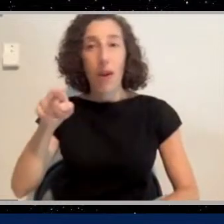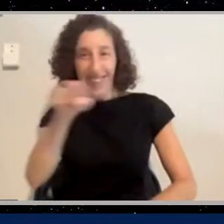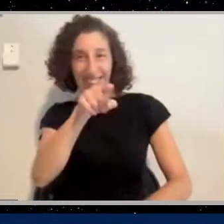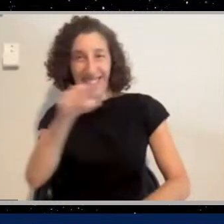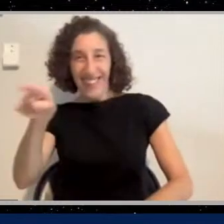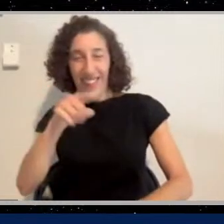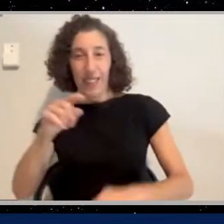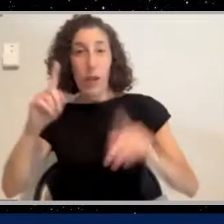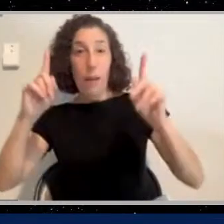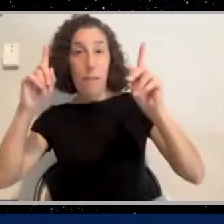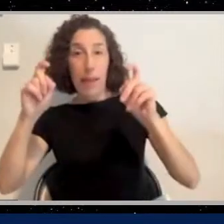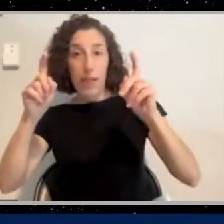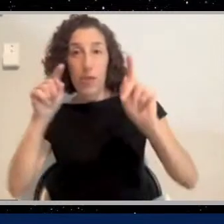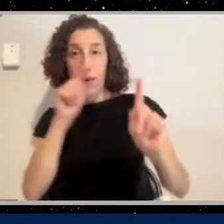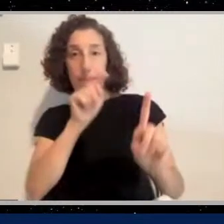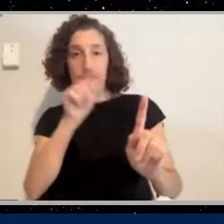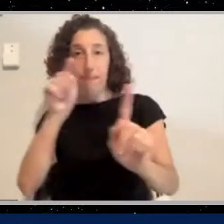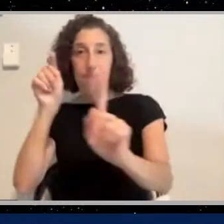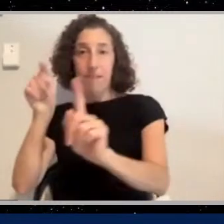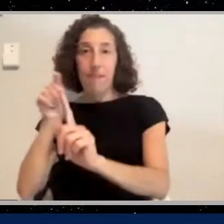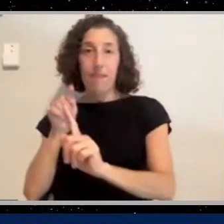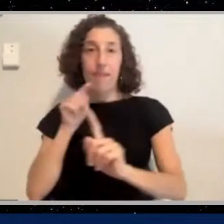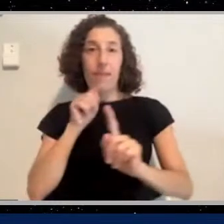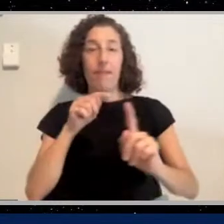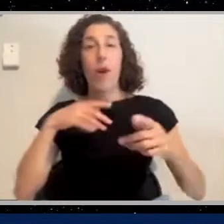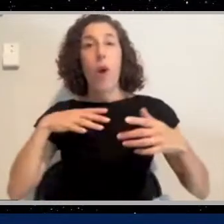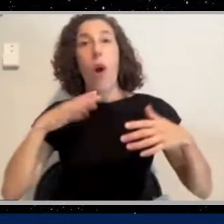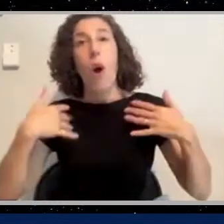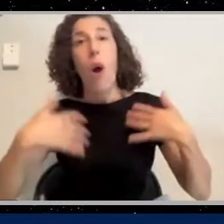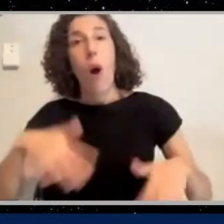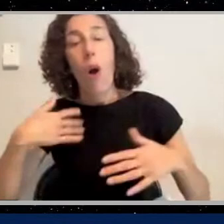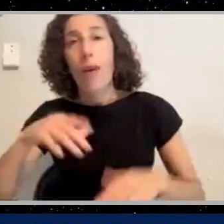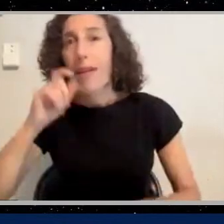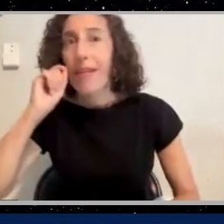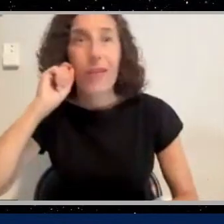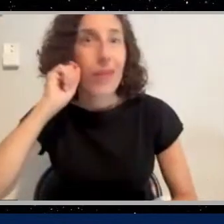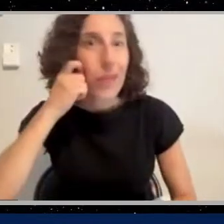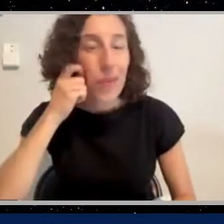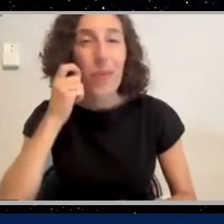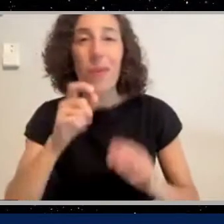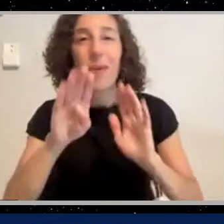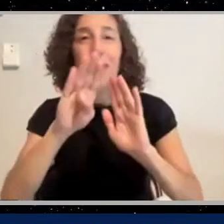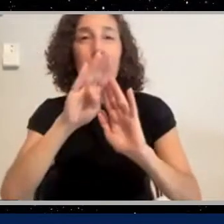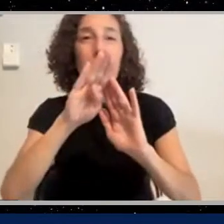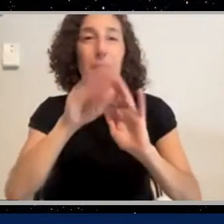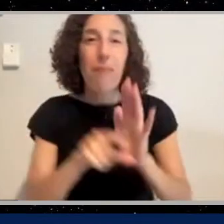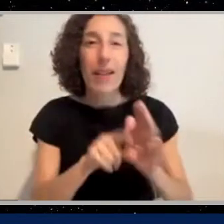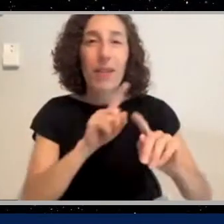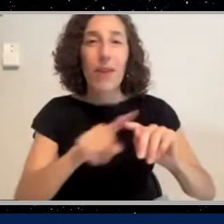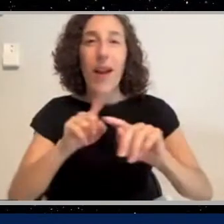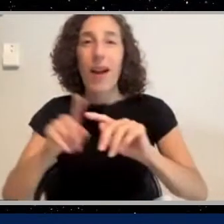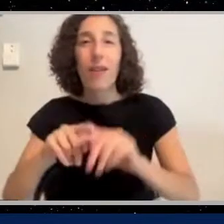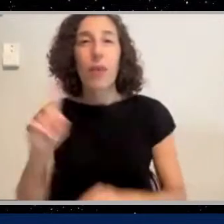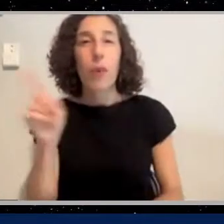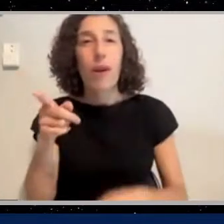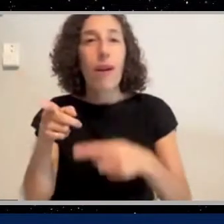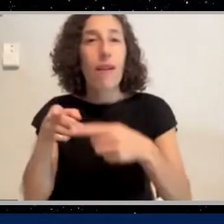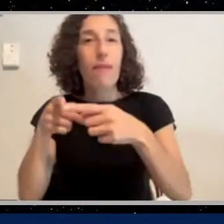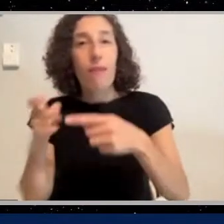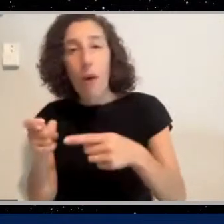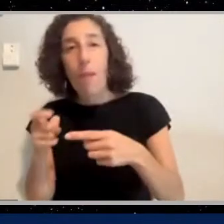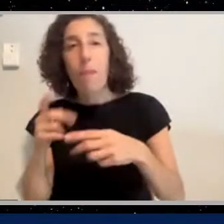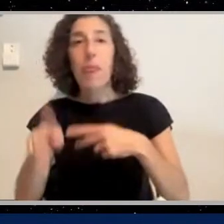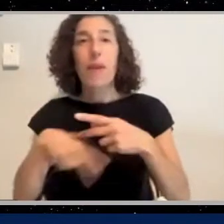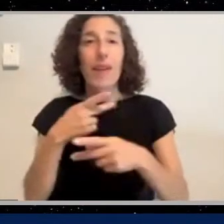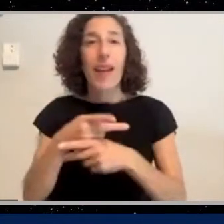There's so much diversity in terms of backgrounds, what they study, where they're from, disabilities as well. And